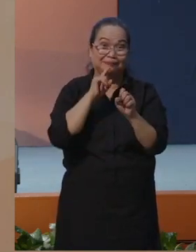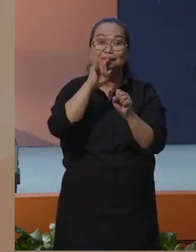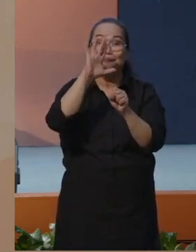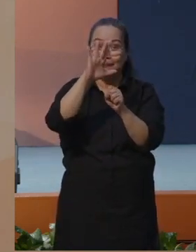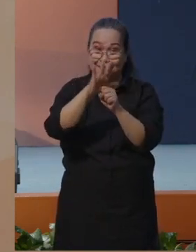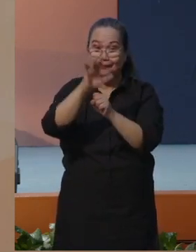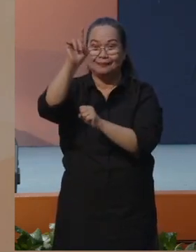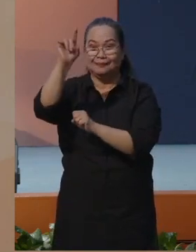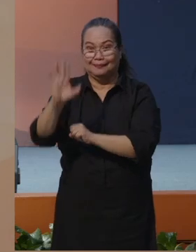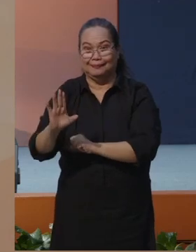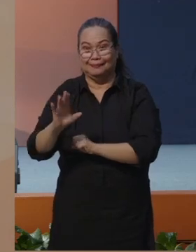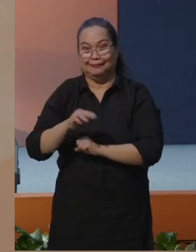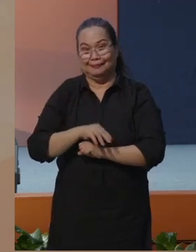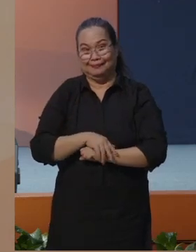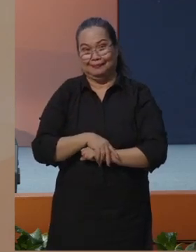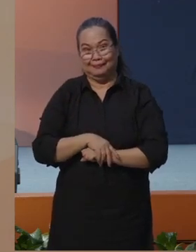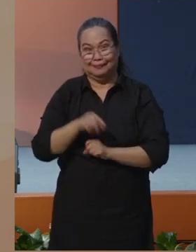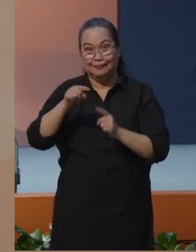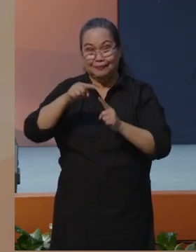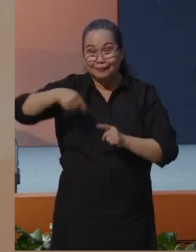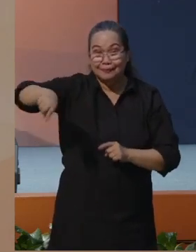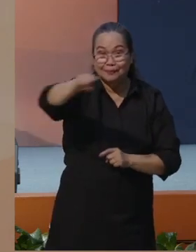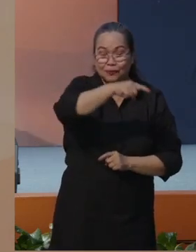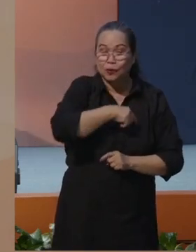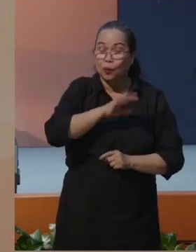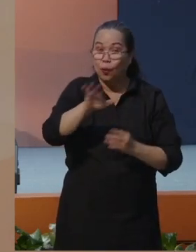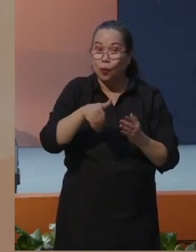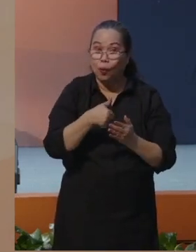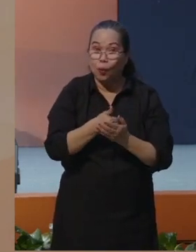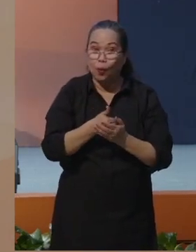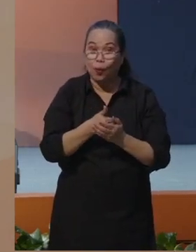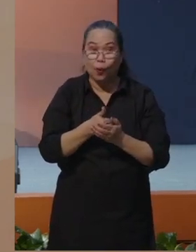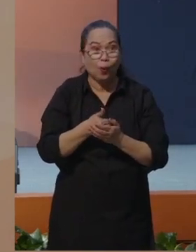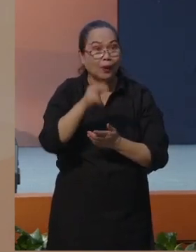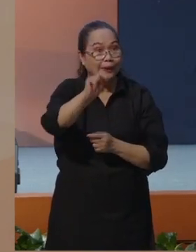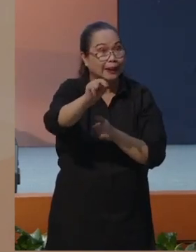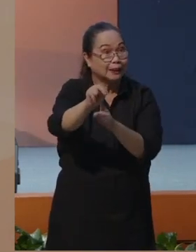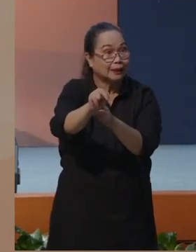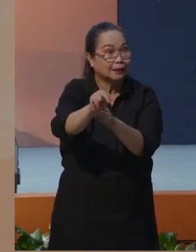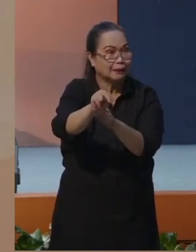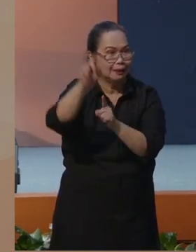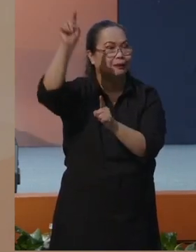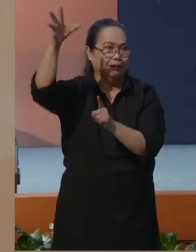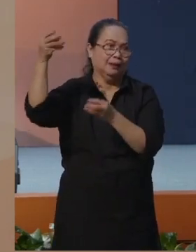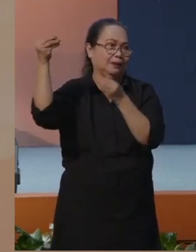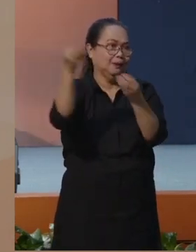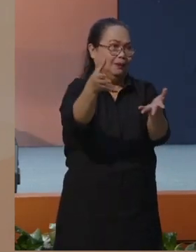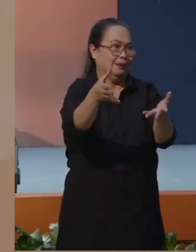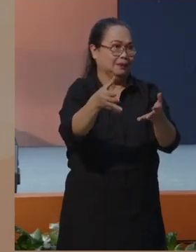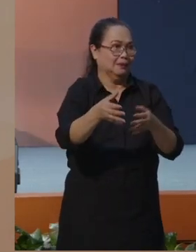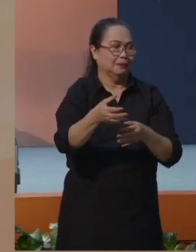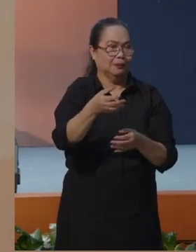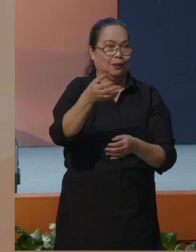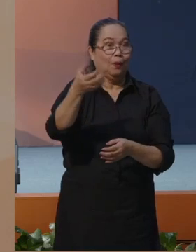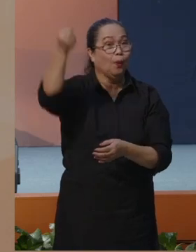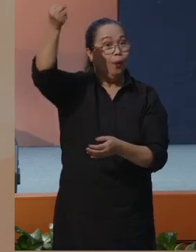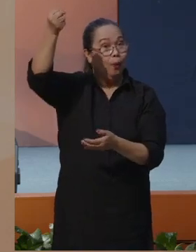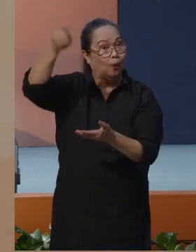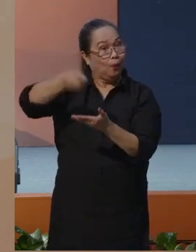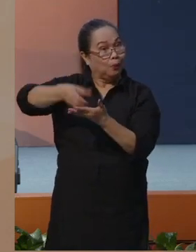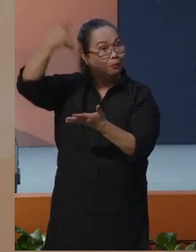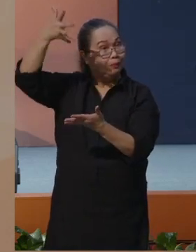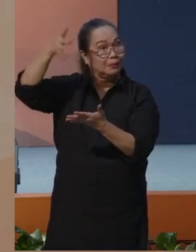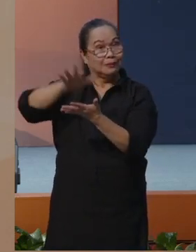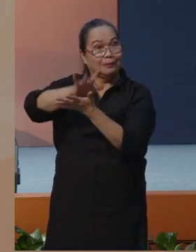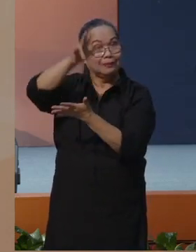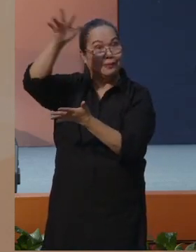yan. Lahat ng ating pangangailangan ay kanyang tutup din ayon sa kanyang riches in glory.